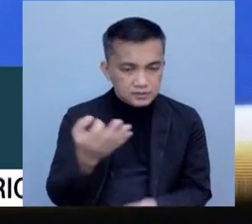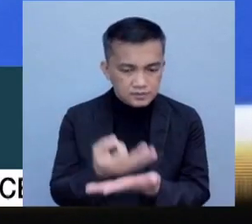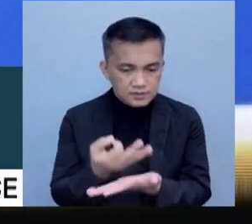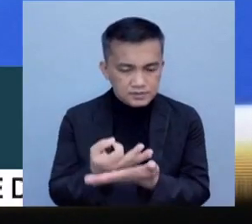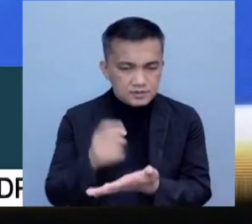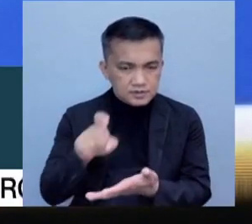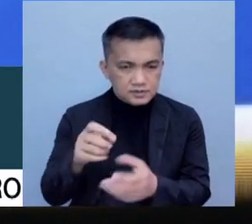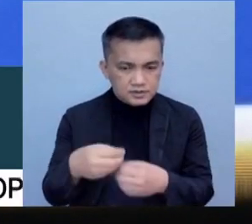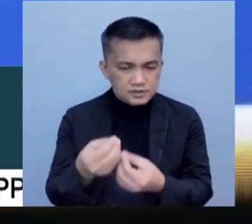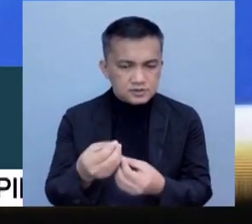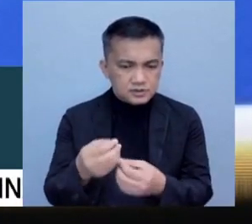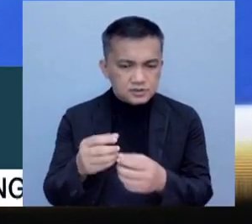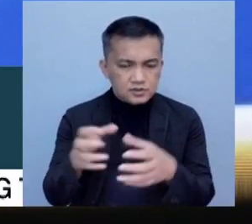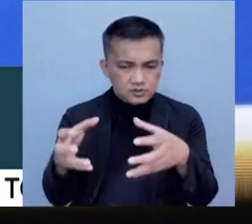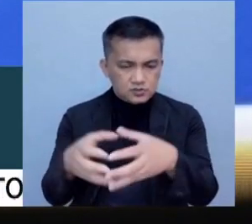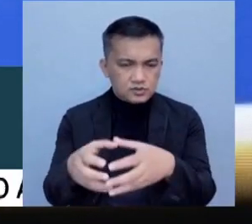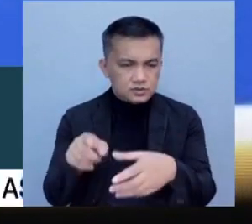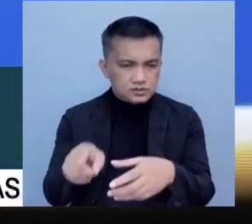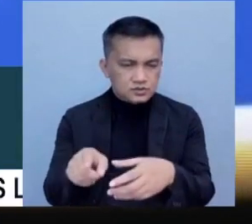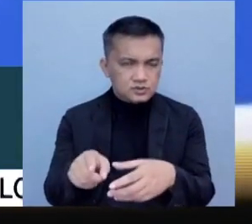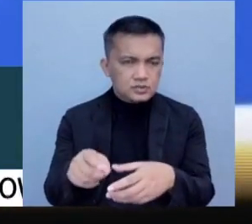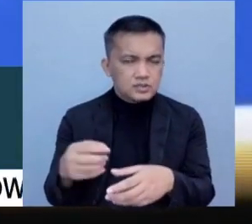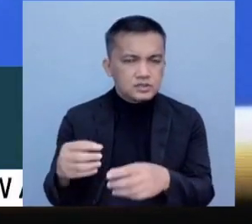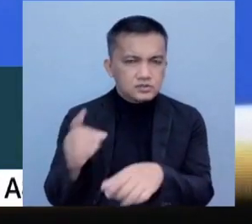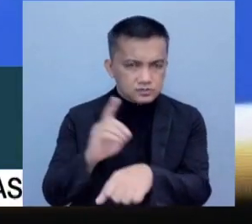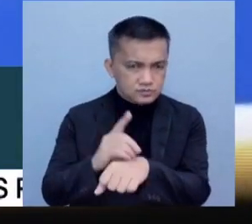to agencies with that mandate.